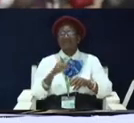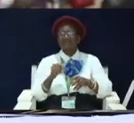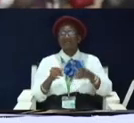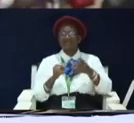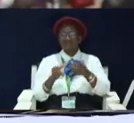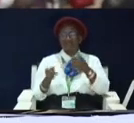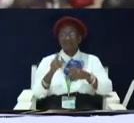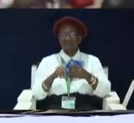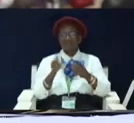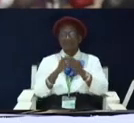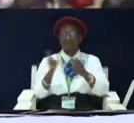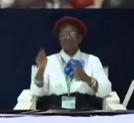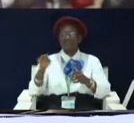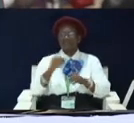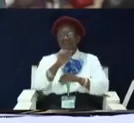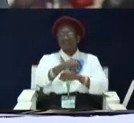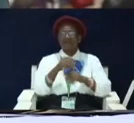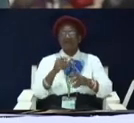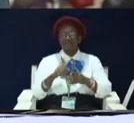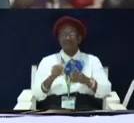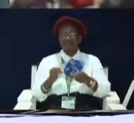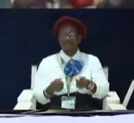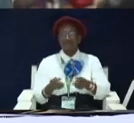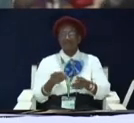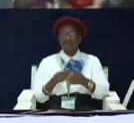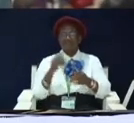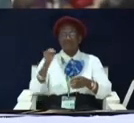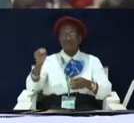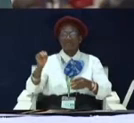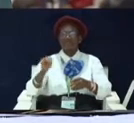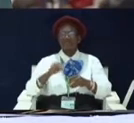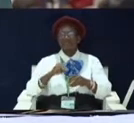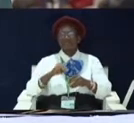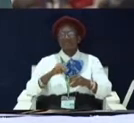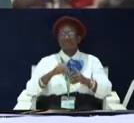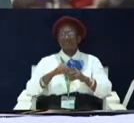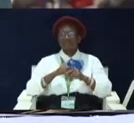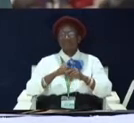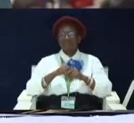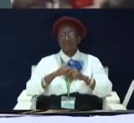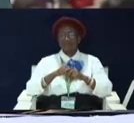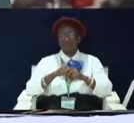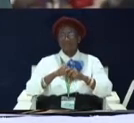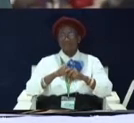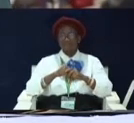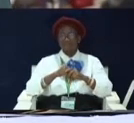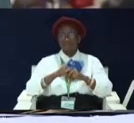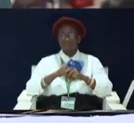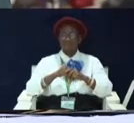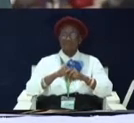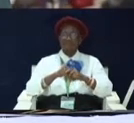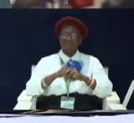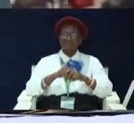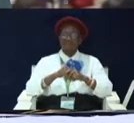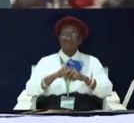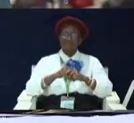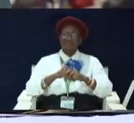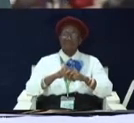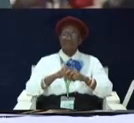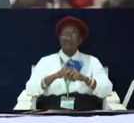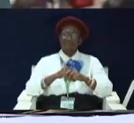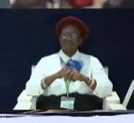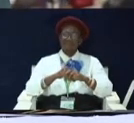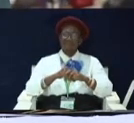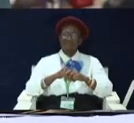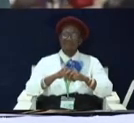meet him and bowed themselves to the ground before him. Awon omo awon woli to wa ni Jericho ni haikeji